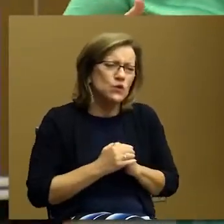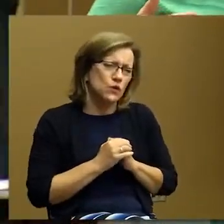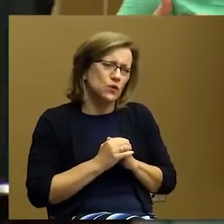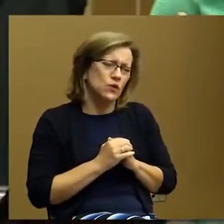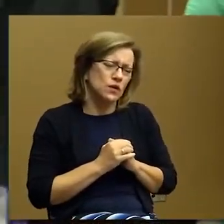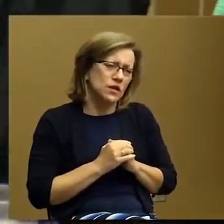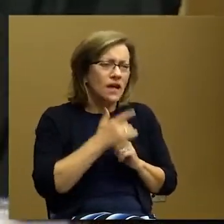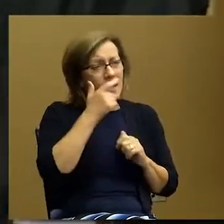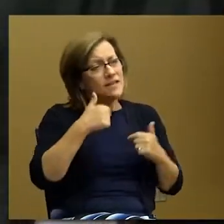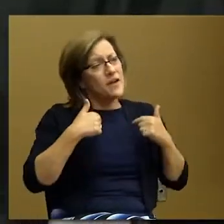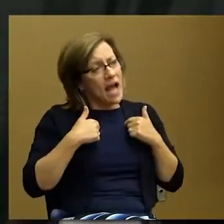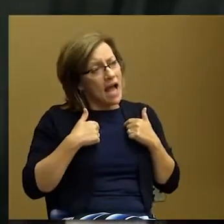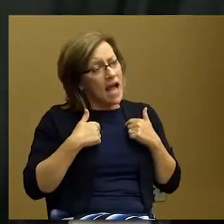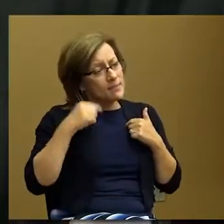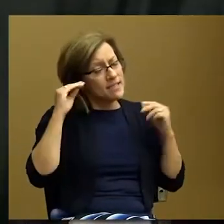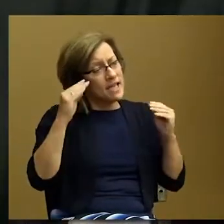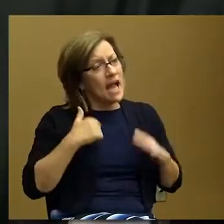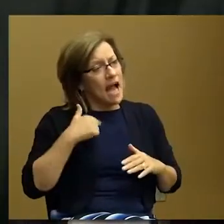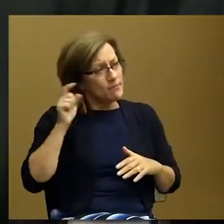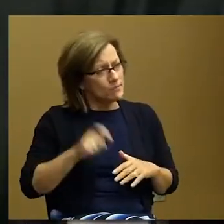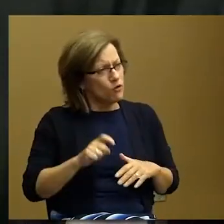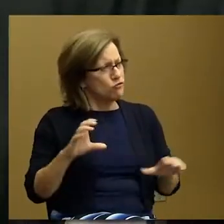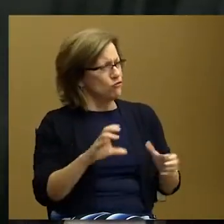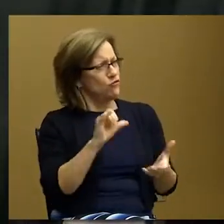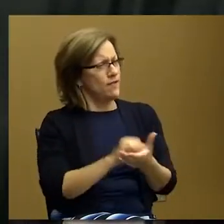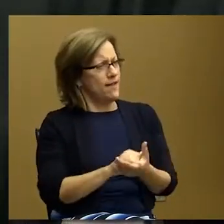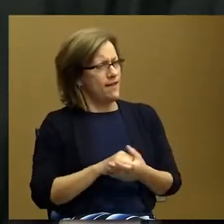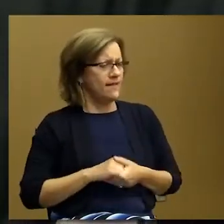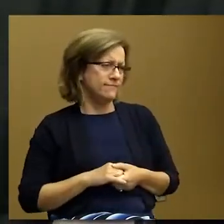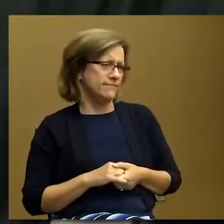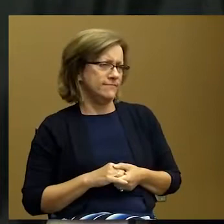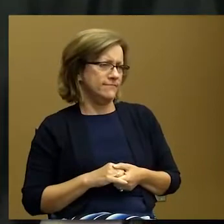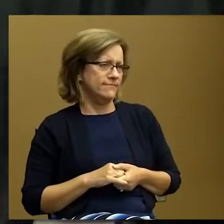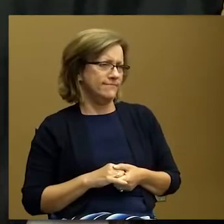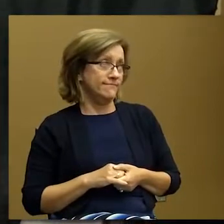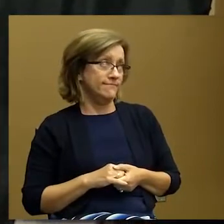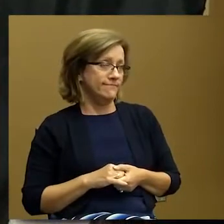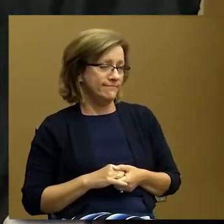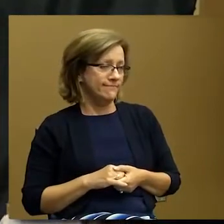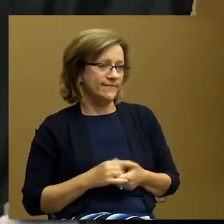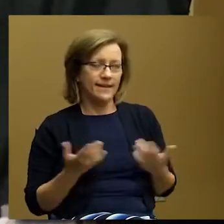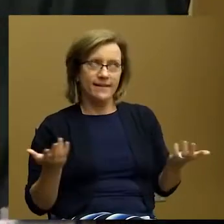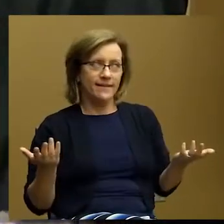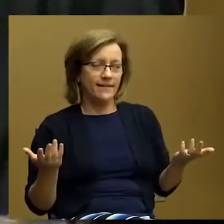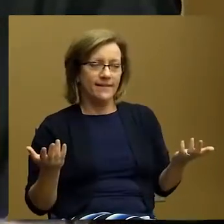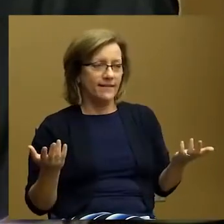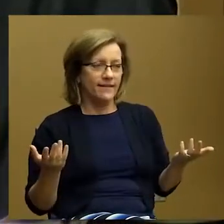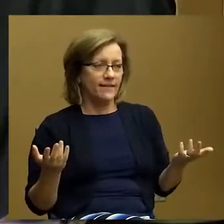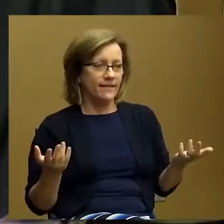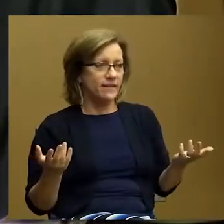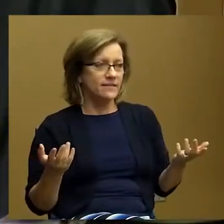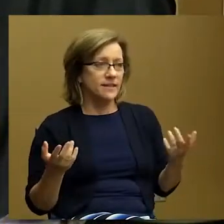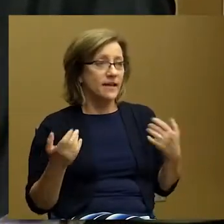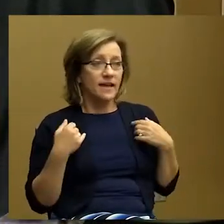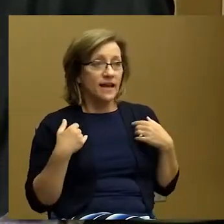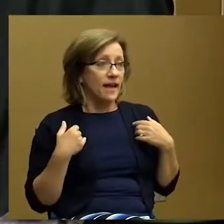Because if I'm the teacher, I'm supposed to do that. You know, then I won't have anything to do.